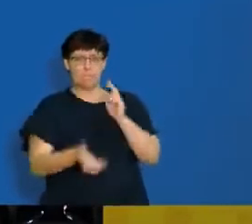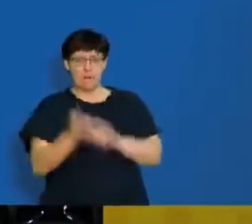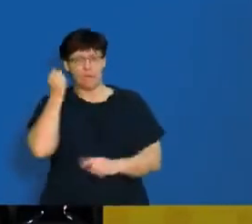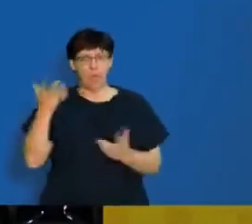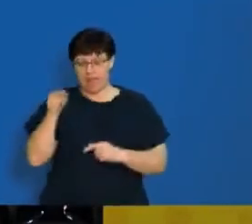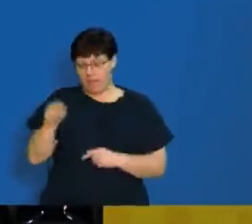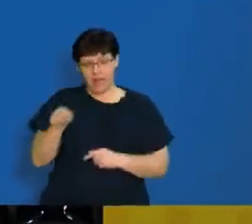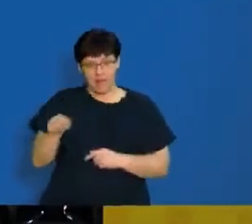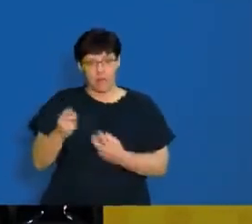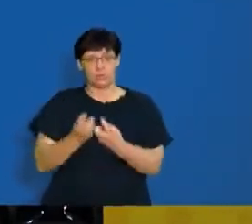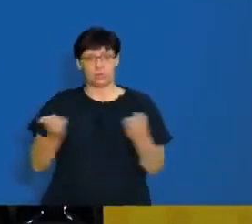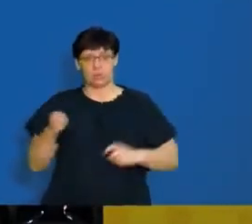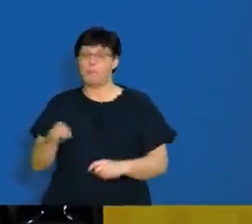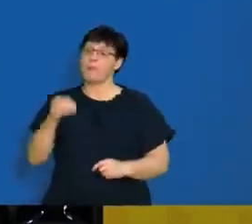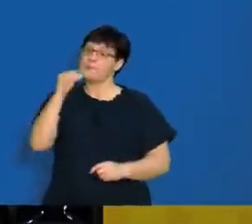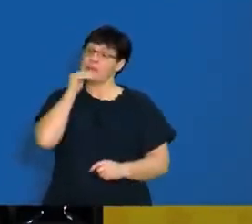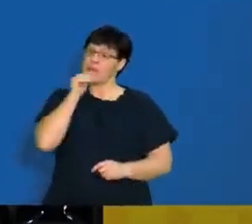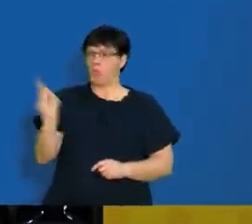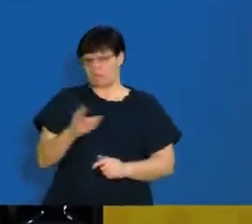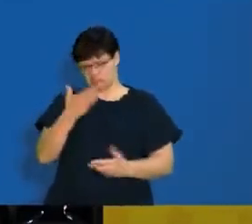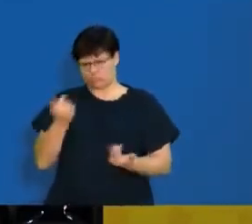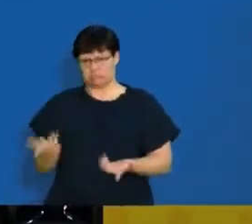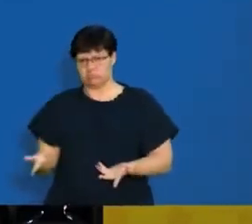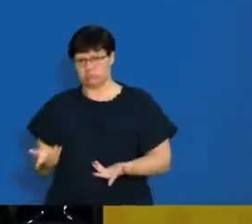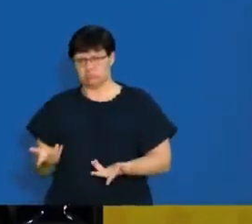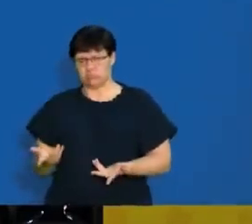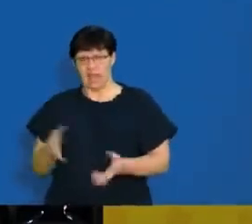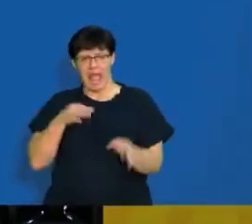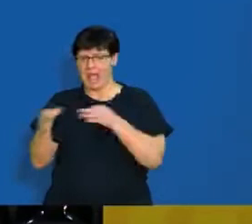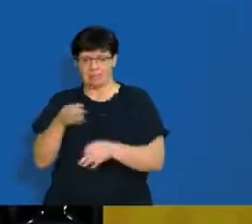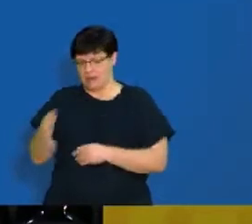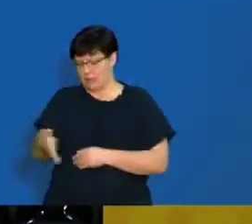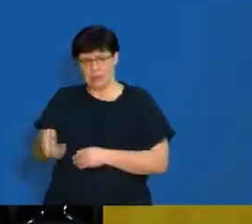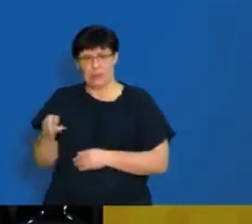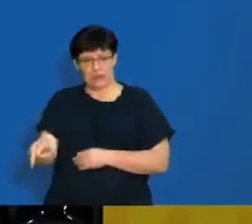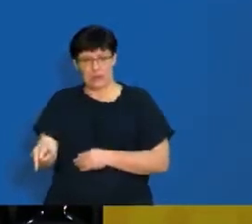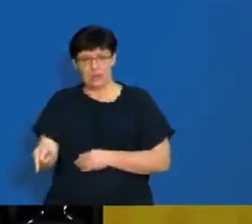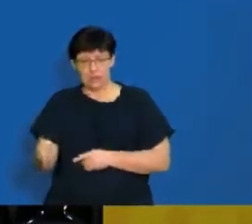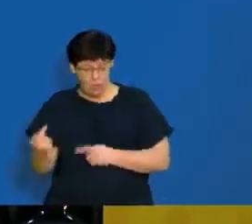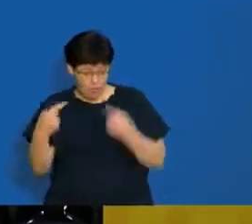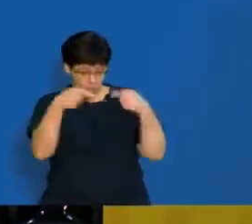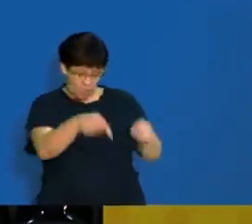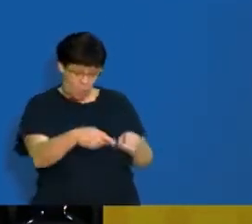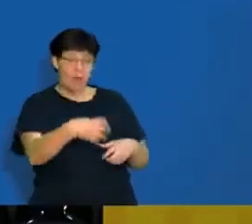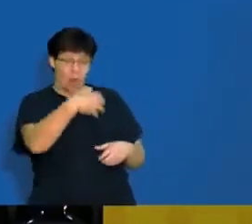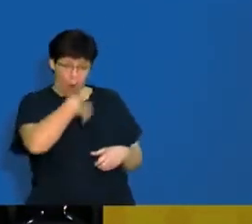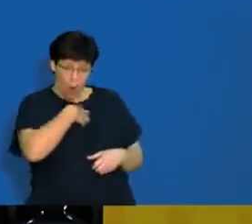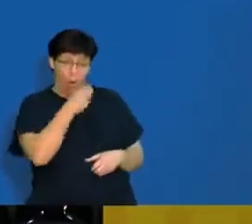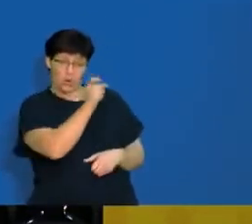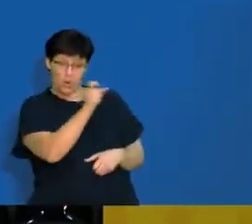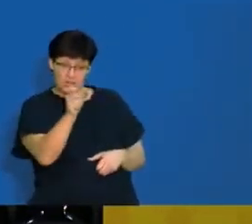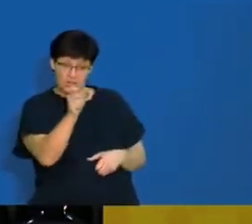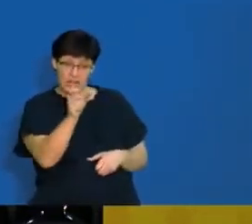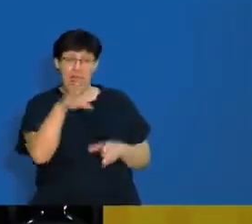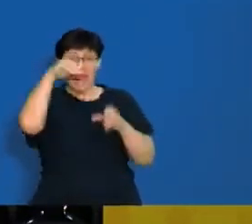source, but they will not give you the meaning of the word. So you have to be able to define it using your own words, but